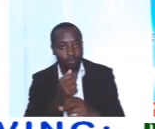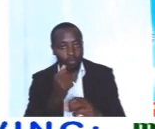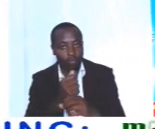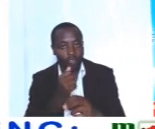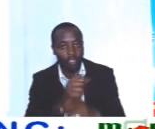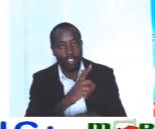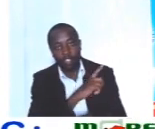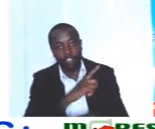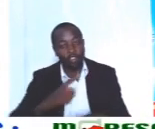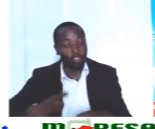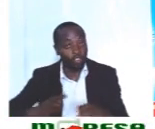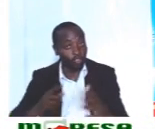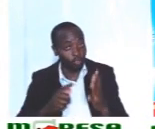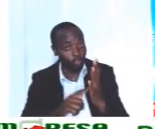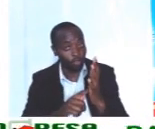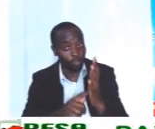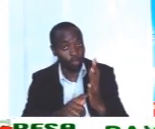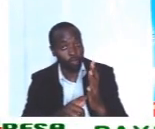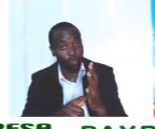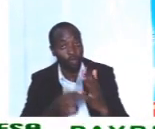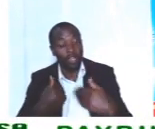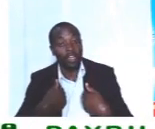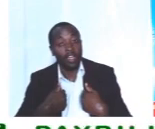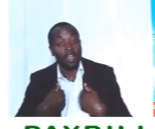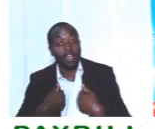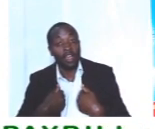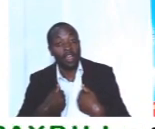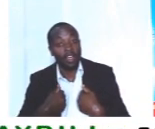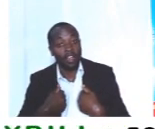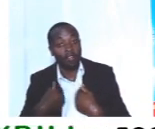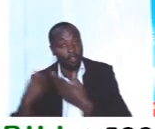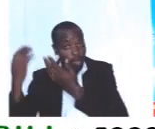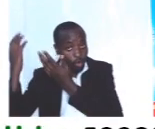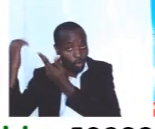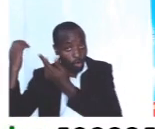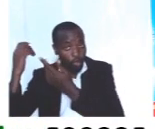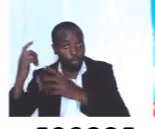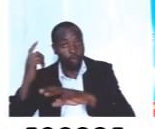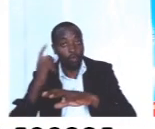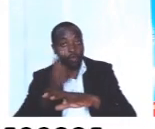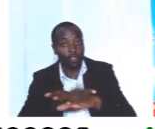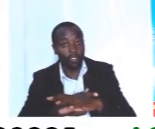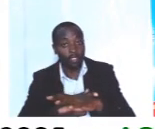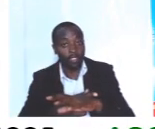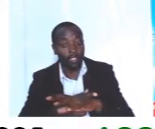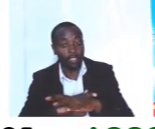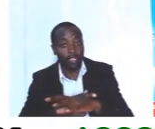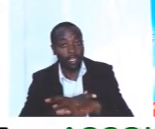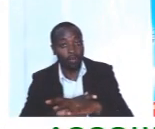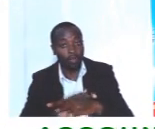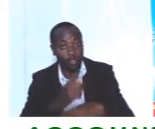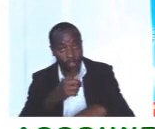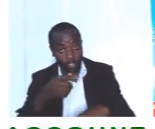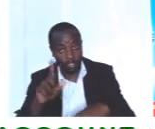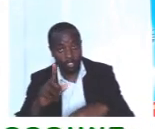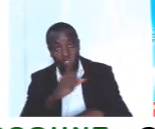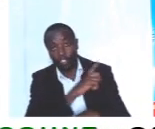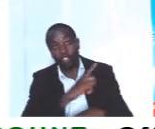discipline, and do not lose heart when he rebukes you, because the Lord disciplines the one he